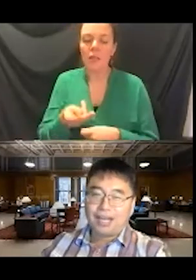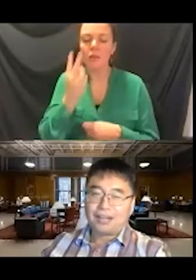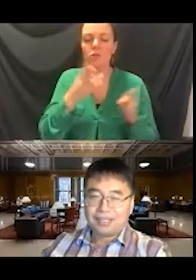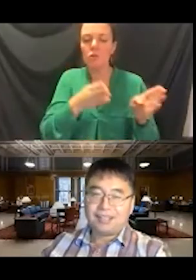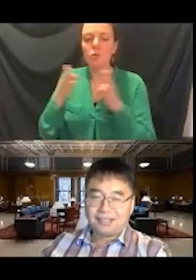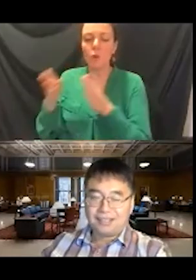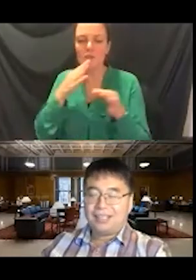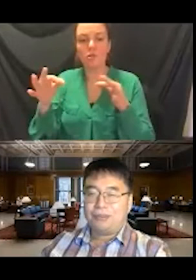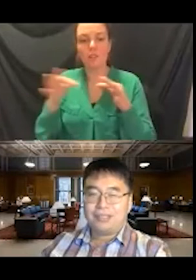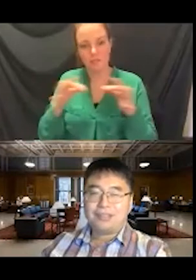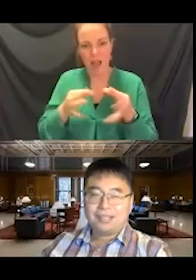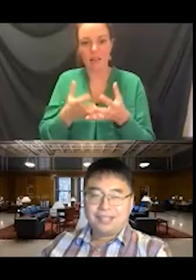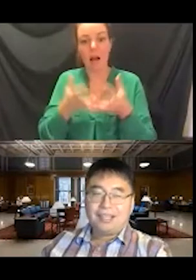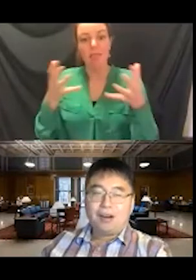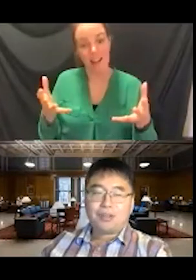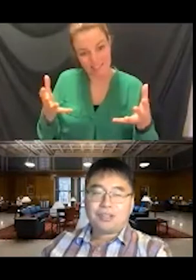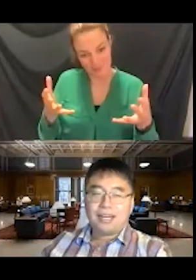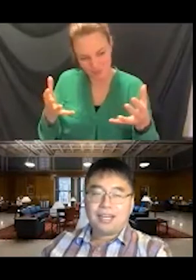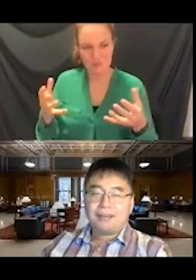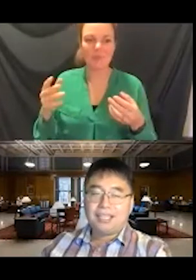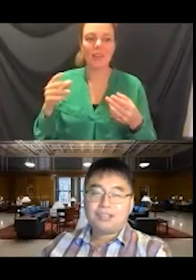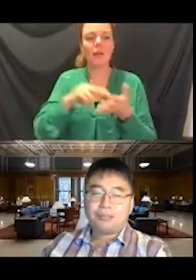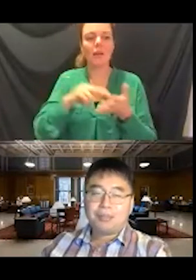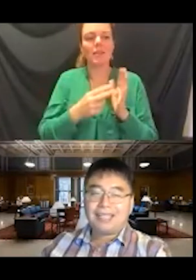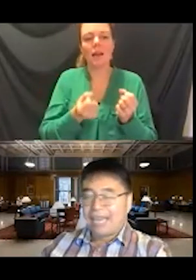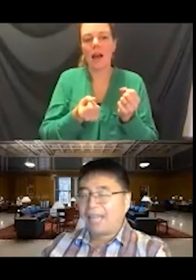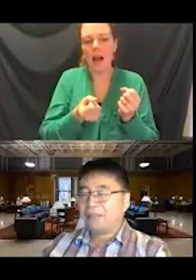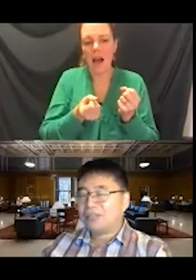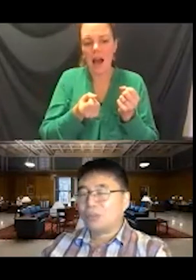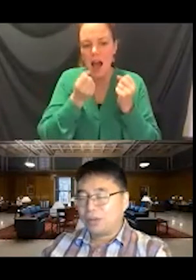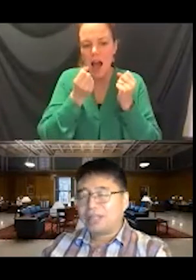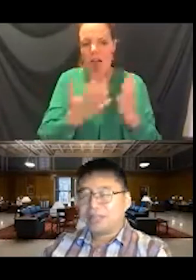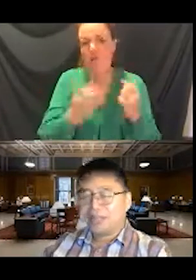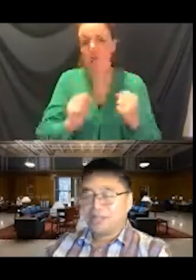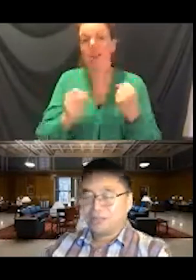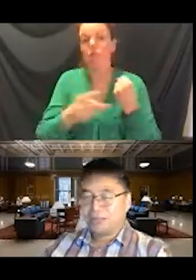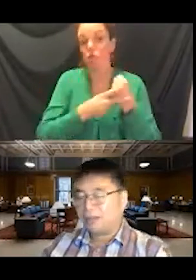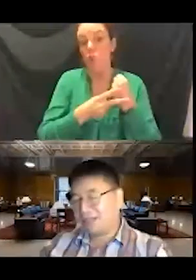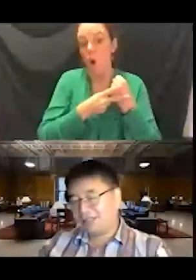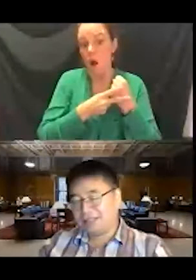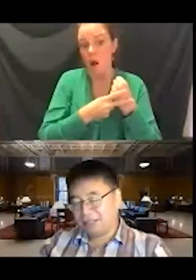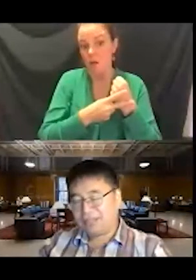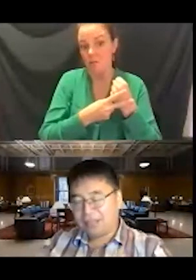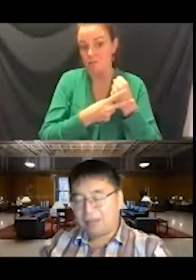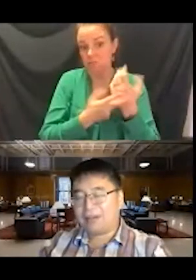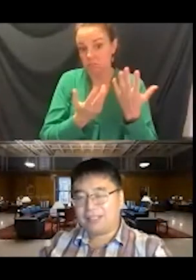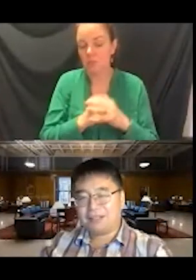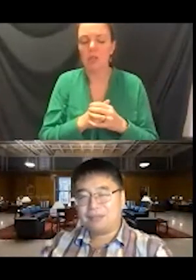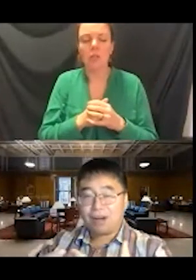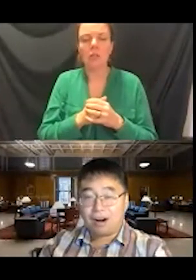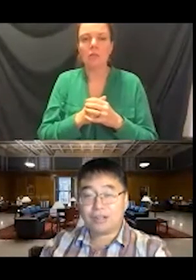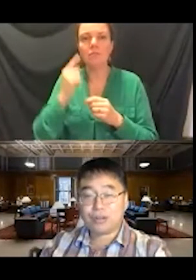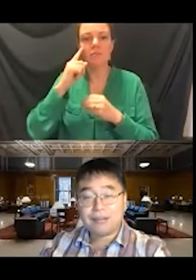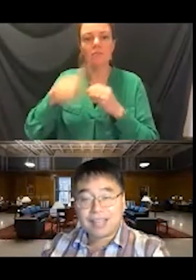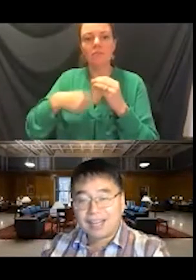a lot of data. One is how much data needs to be and can be stored, right? So you can think about it in terms